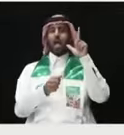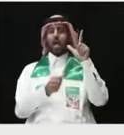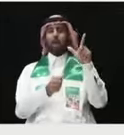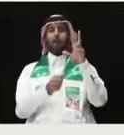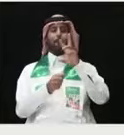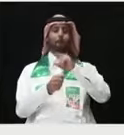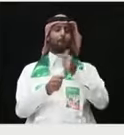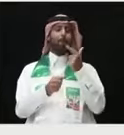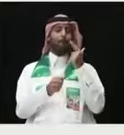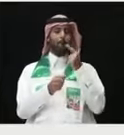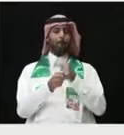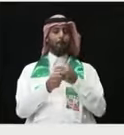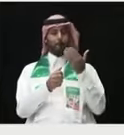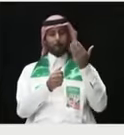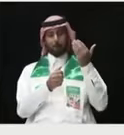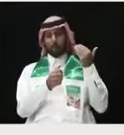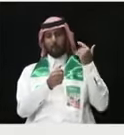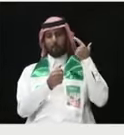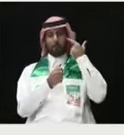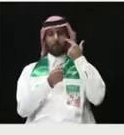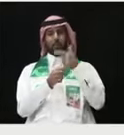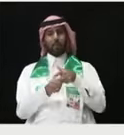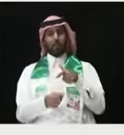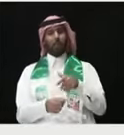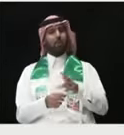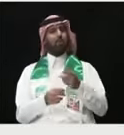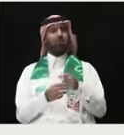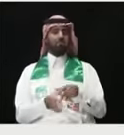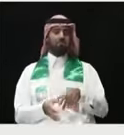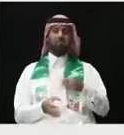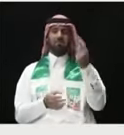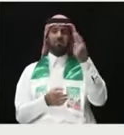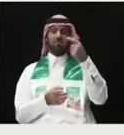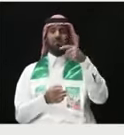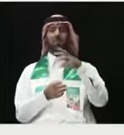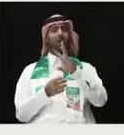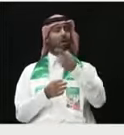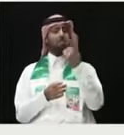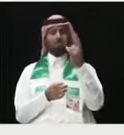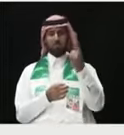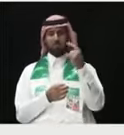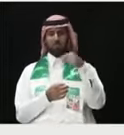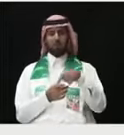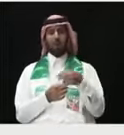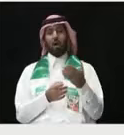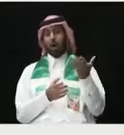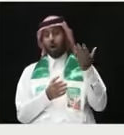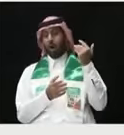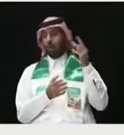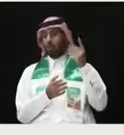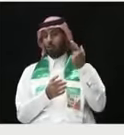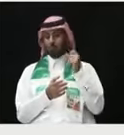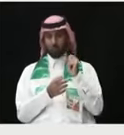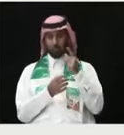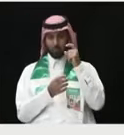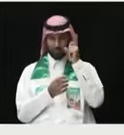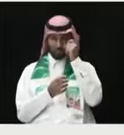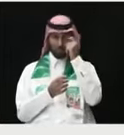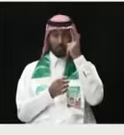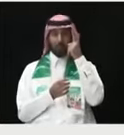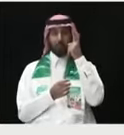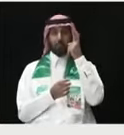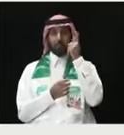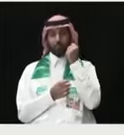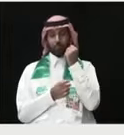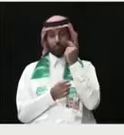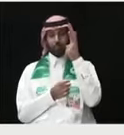time, 7 before now. Maybe now it's 11 or 10. Before now. What do you mean by woke?